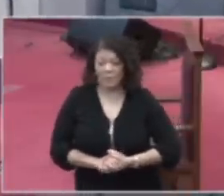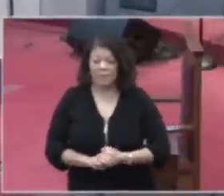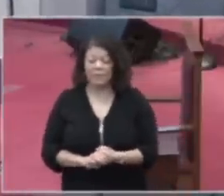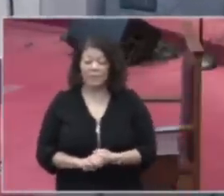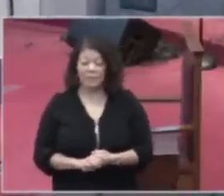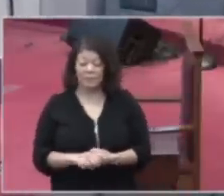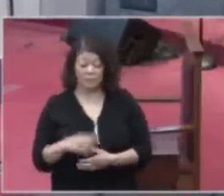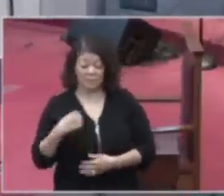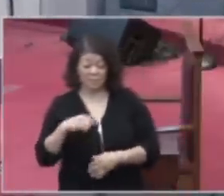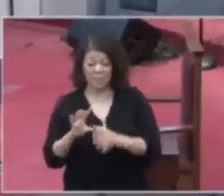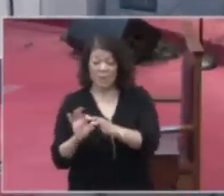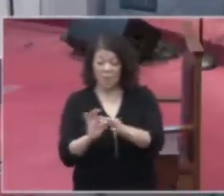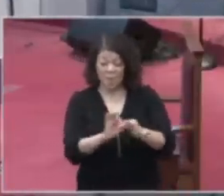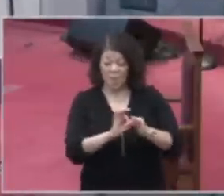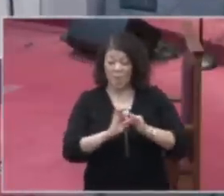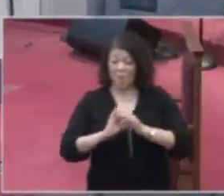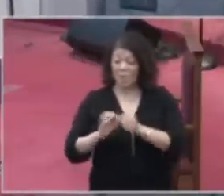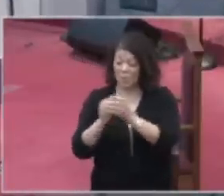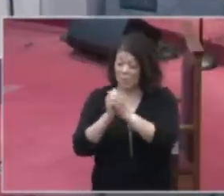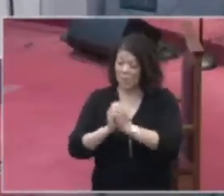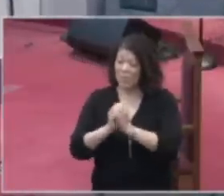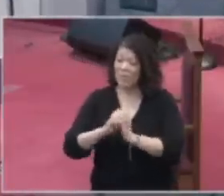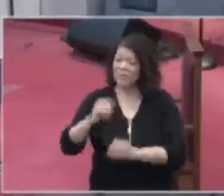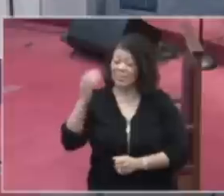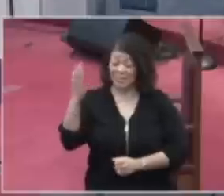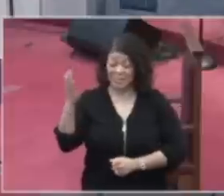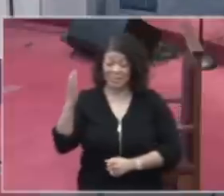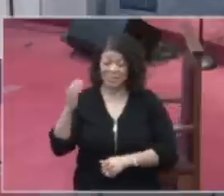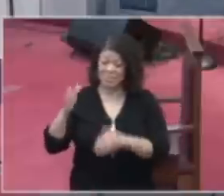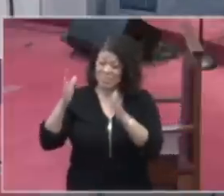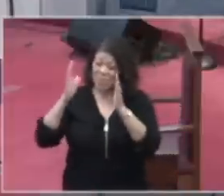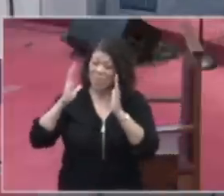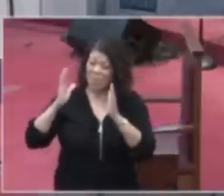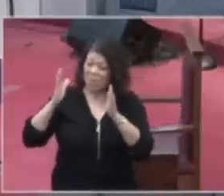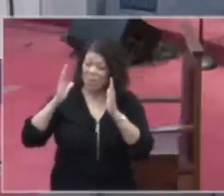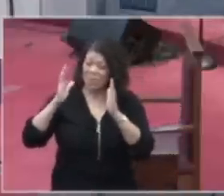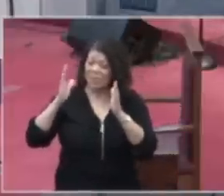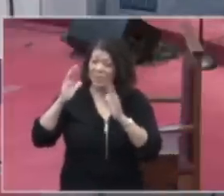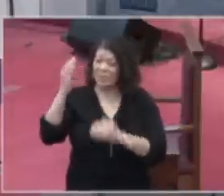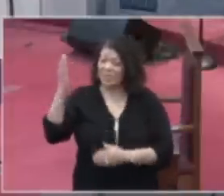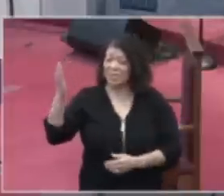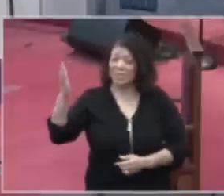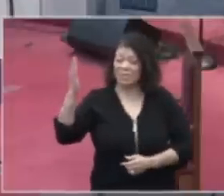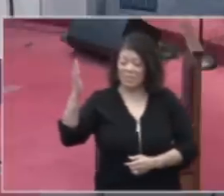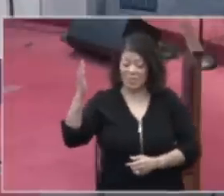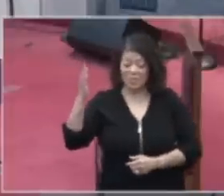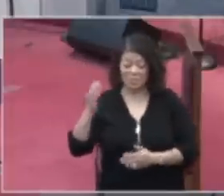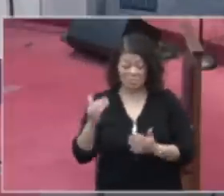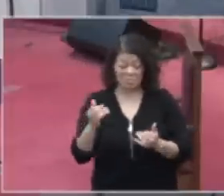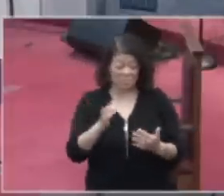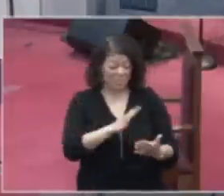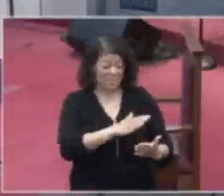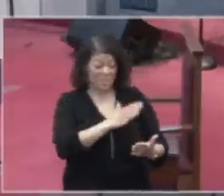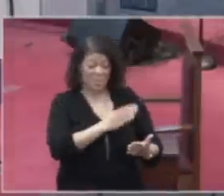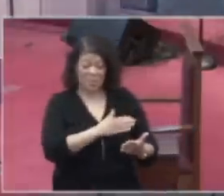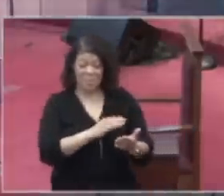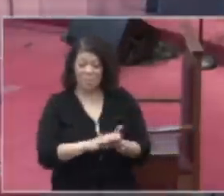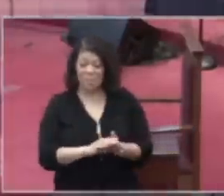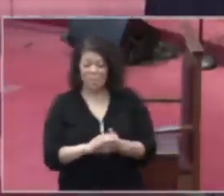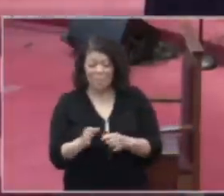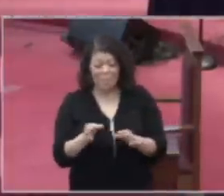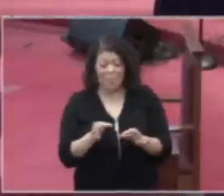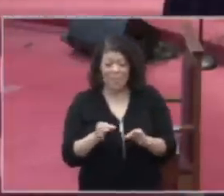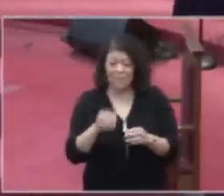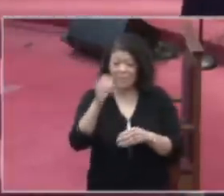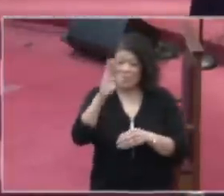collectively take the time to worship him with the concentration of our minds. And this song just asks God to fill us